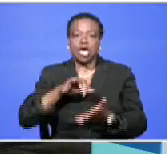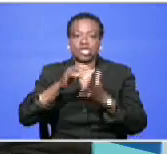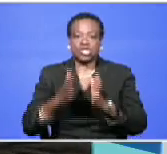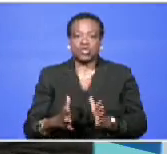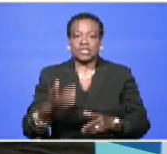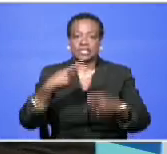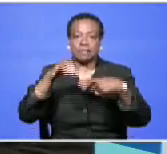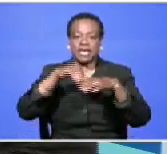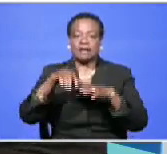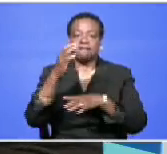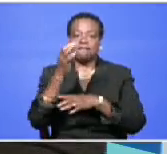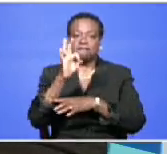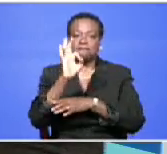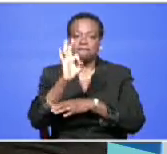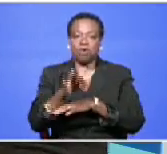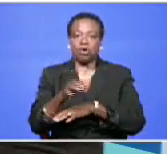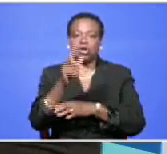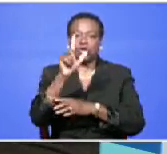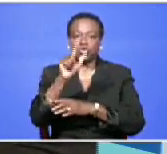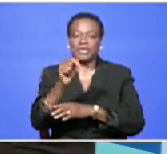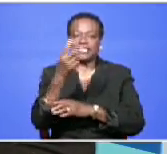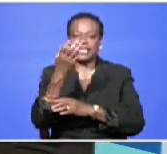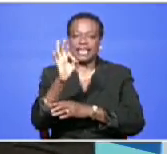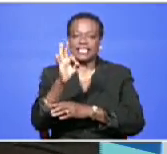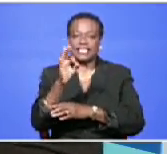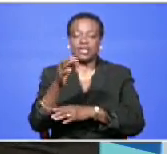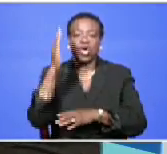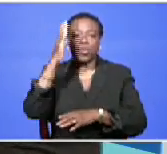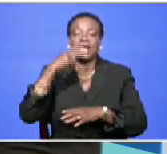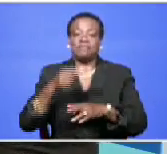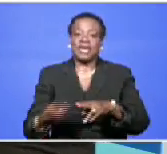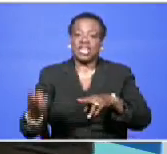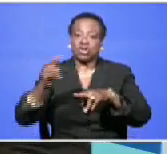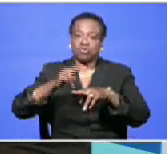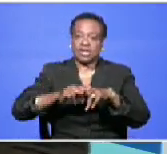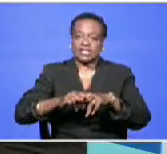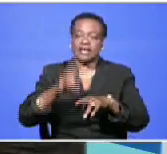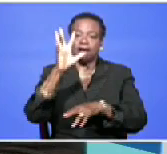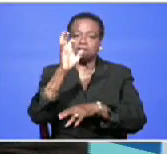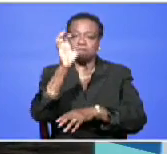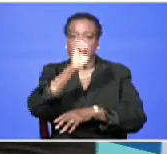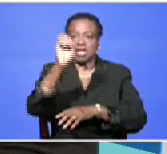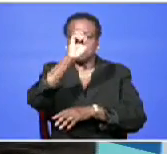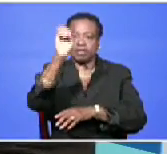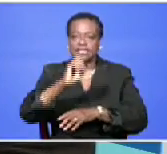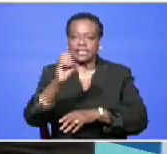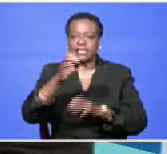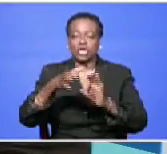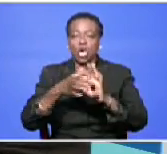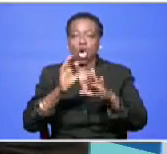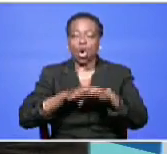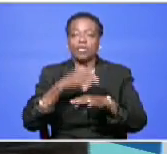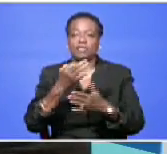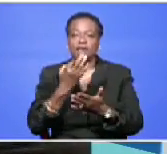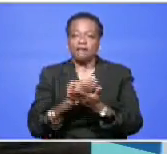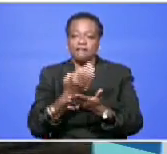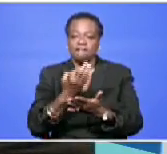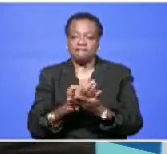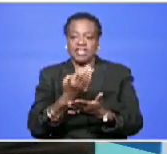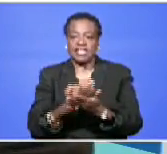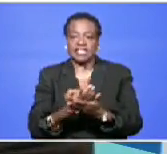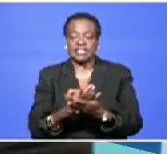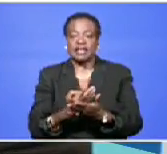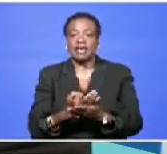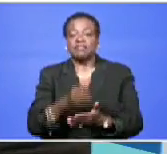Bahamas in fall 2019 will have to pay an increased 15% on their tuition and fees. Current students, however, will pay the